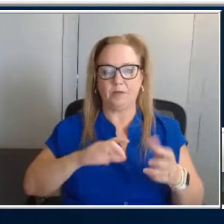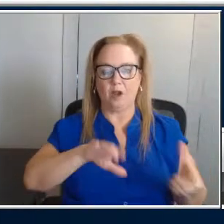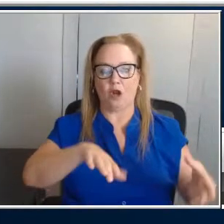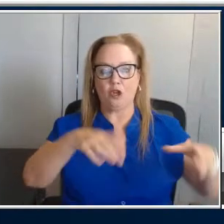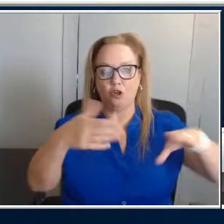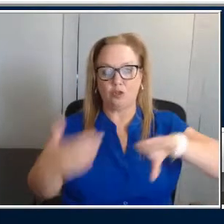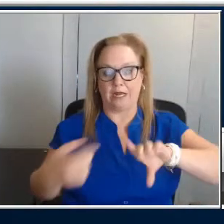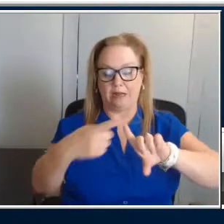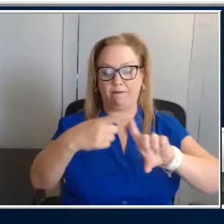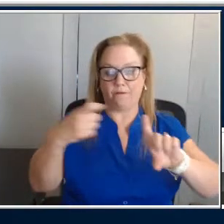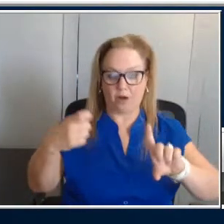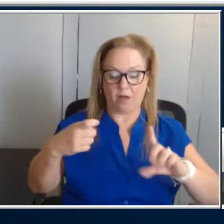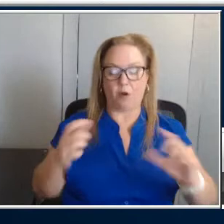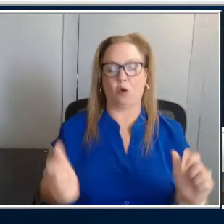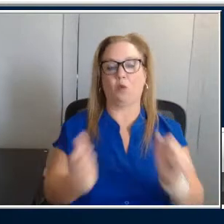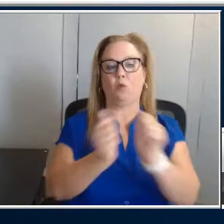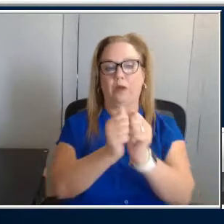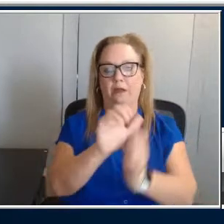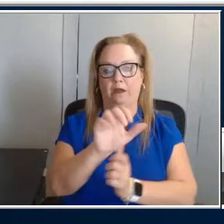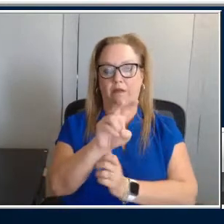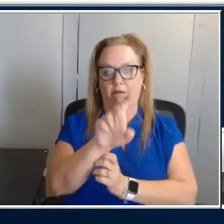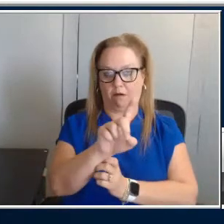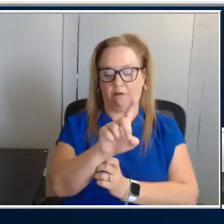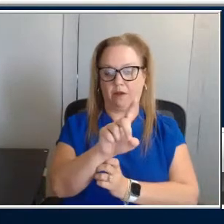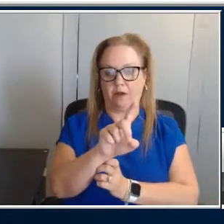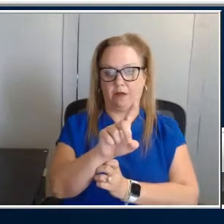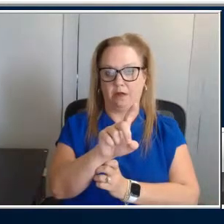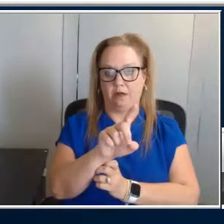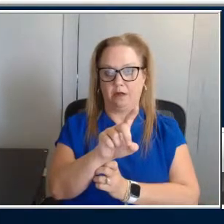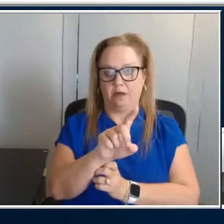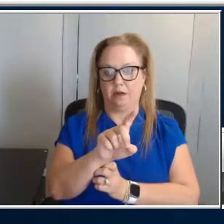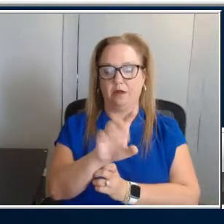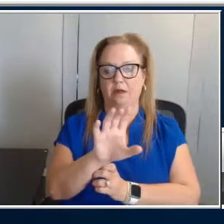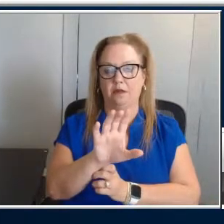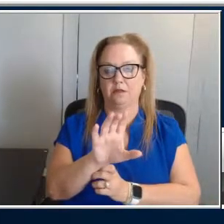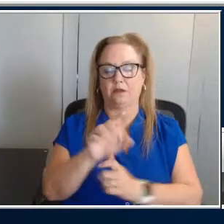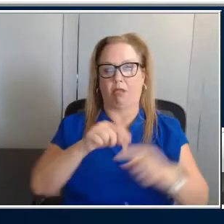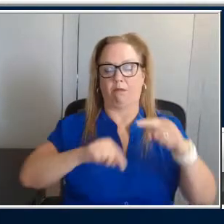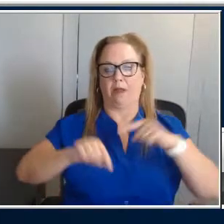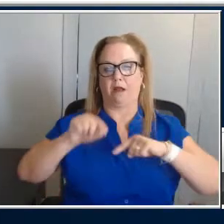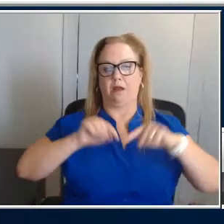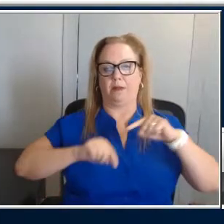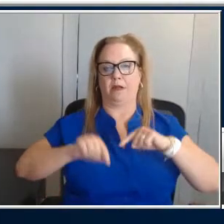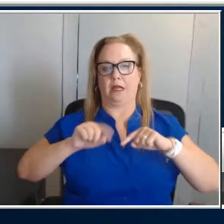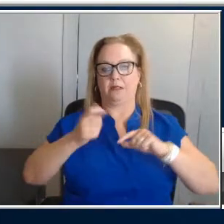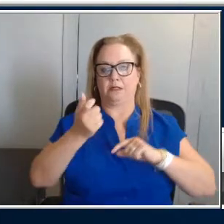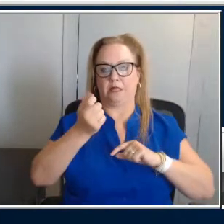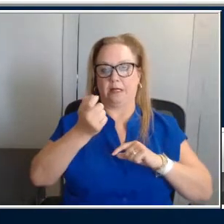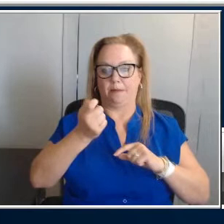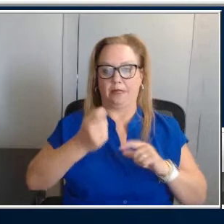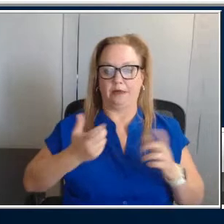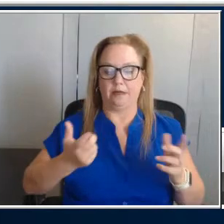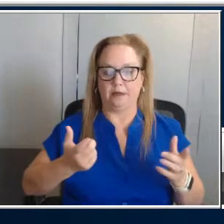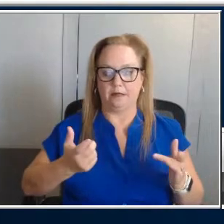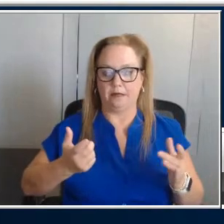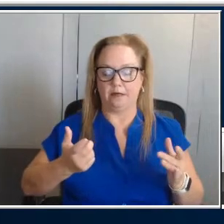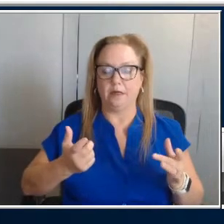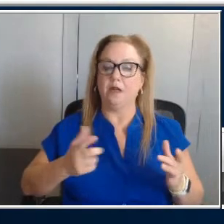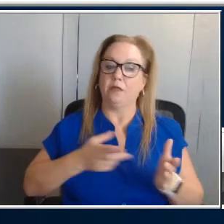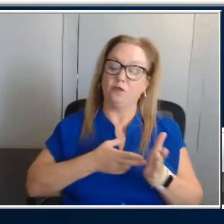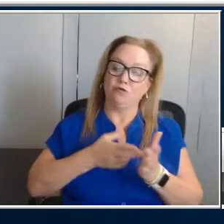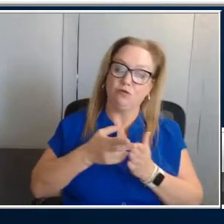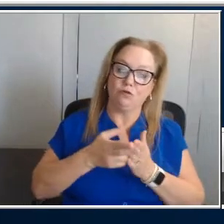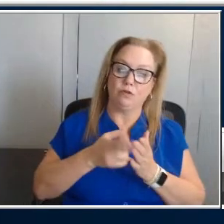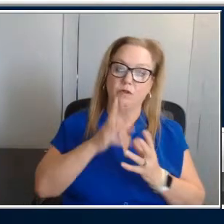or dying with COVID? Now, first of all, back up for just a minute, not back up. The truth is, whether we're talking